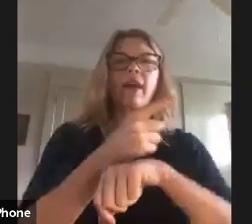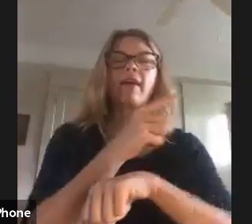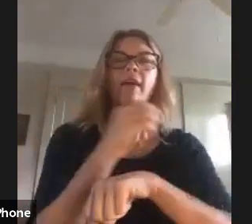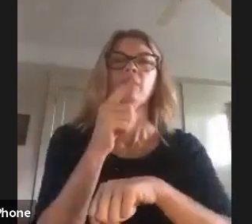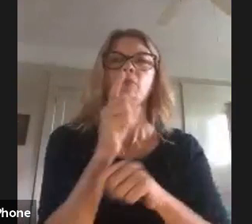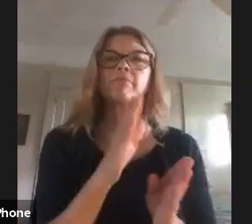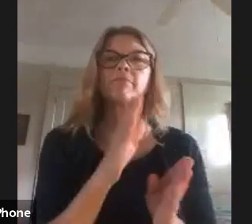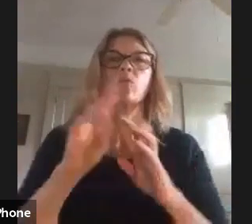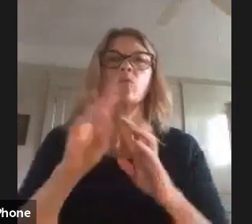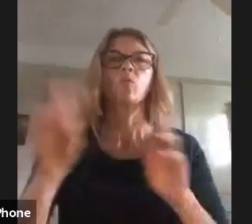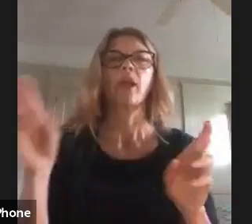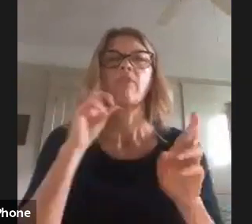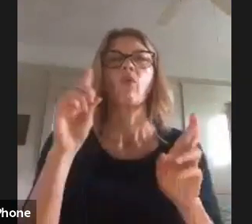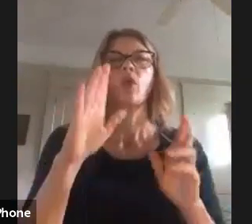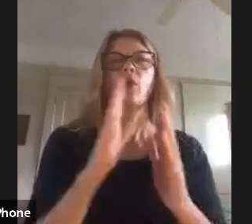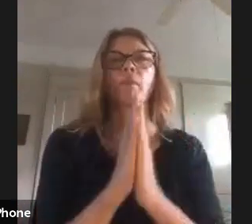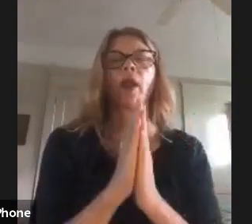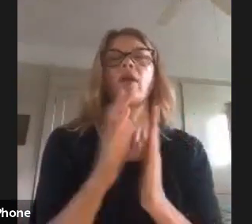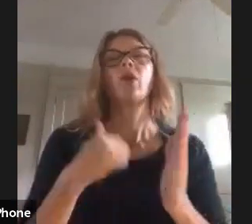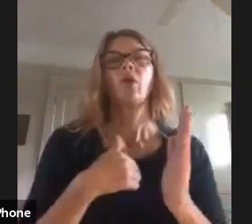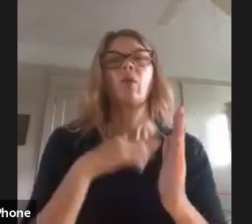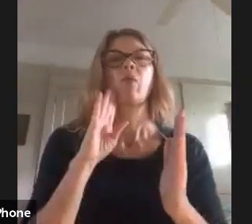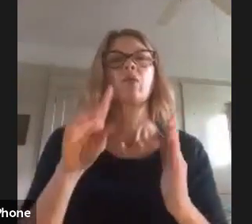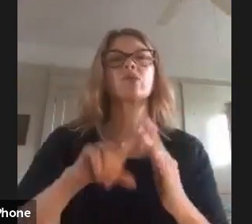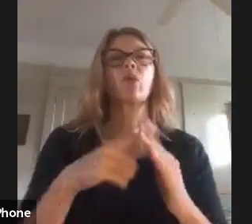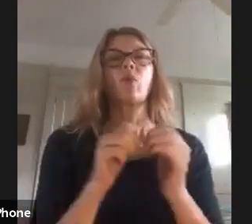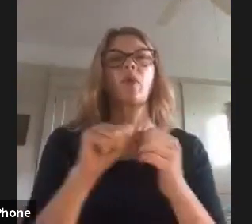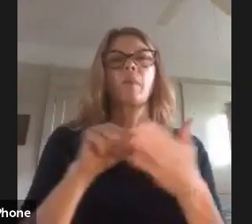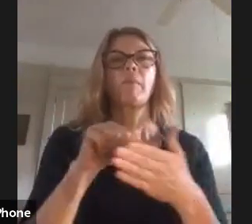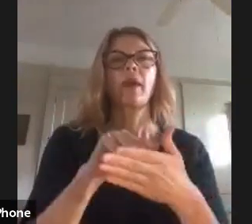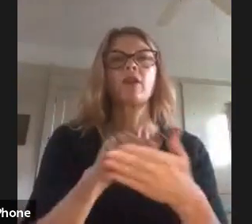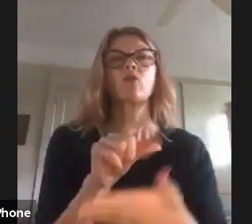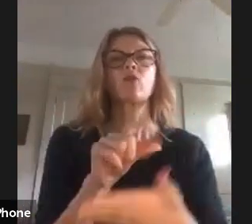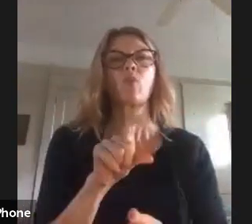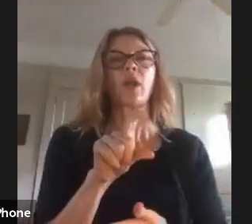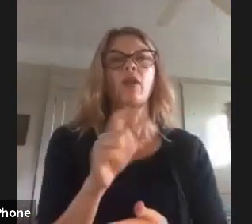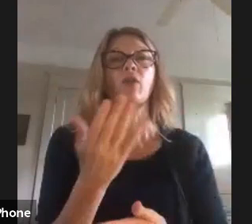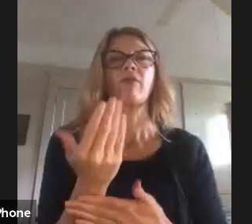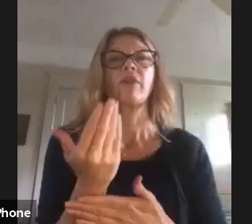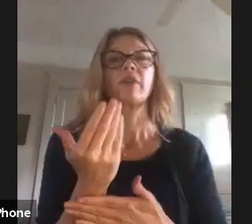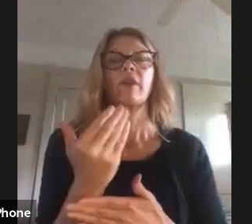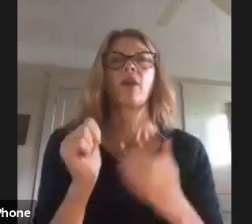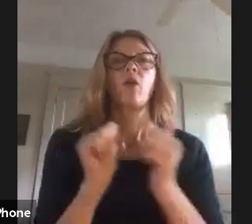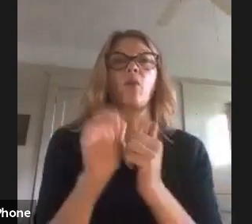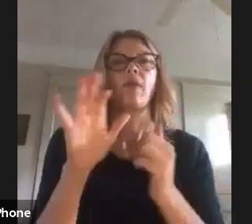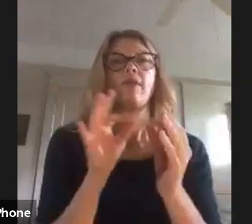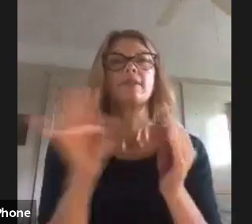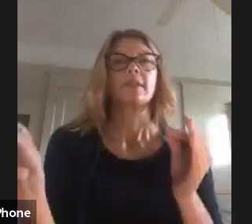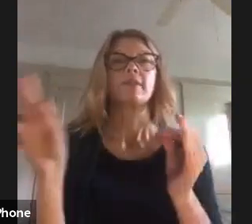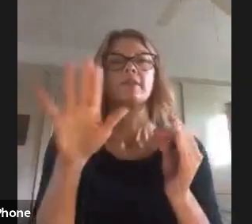begin in our prayer book with page 115 with a sentence of